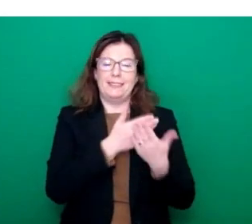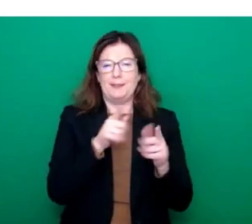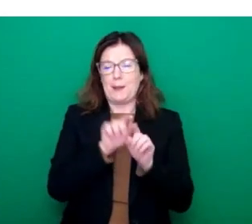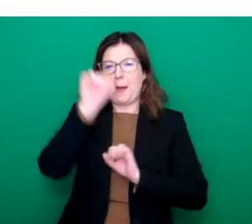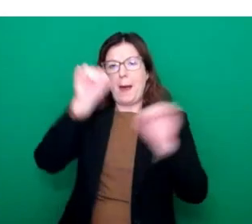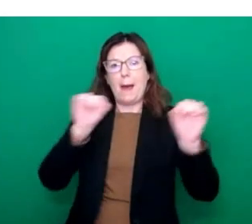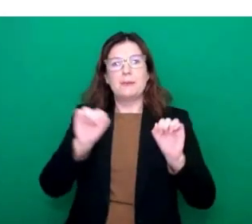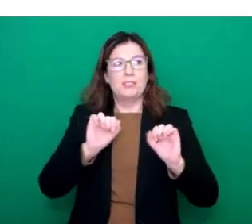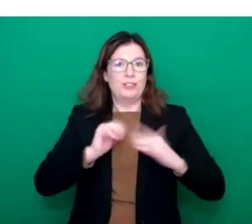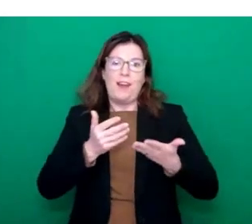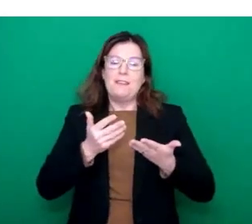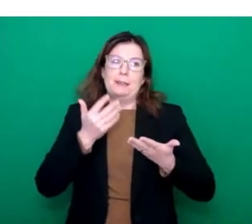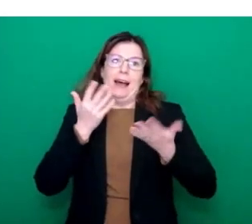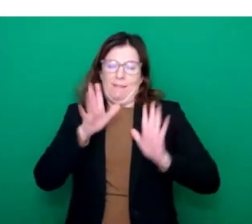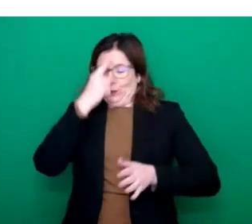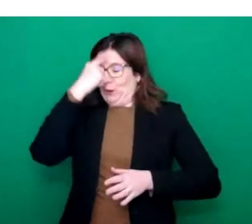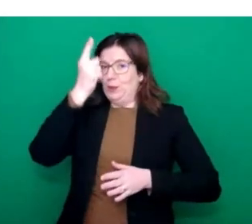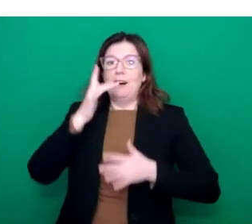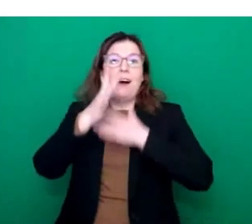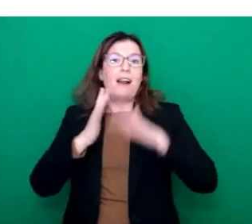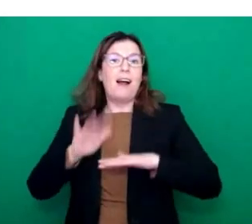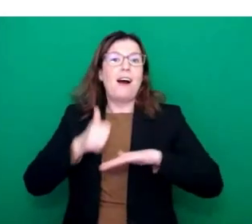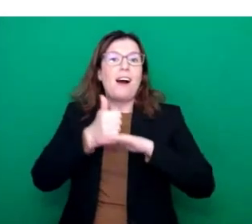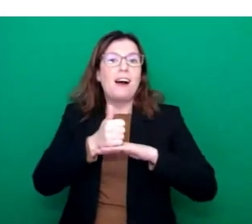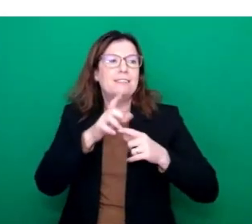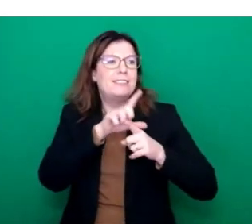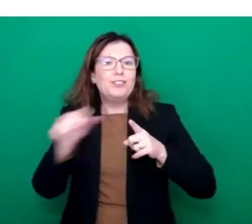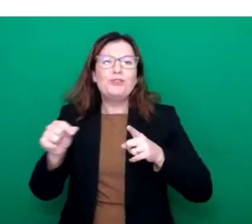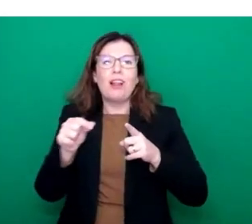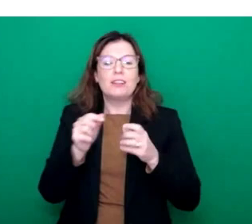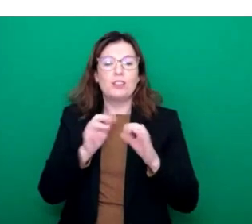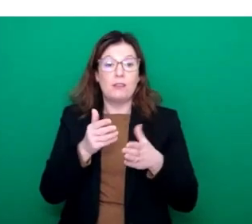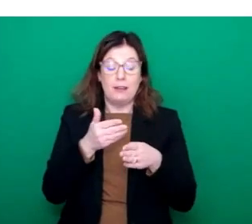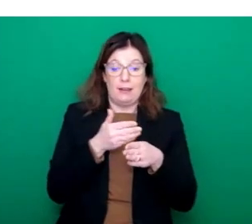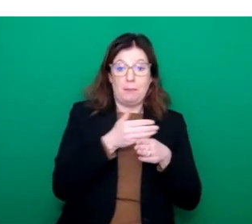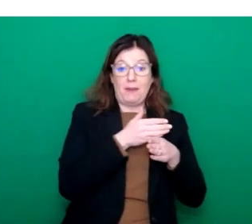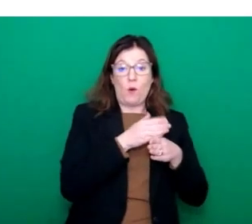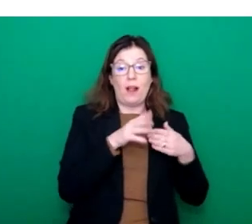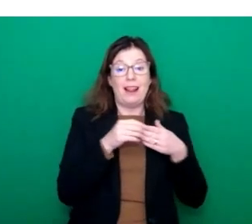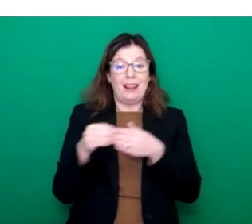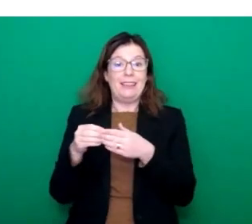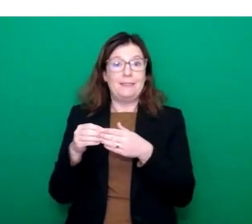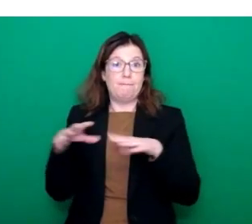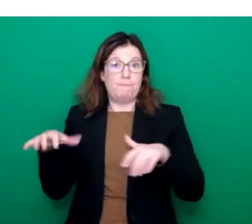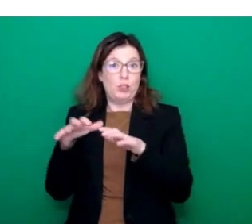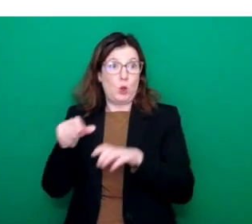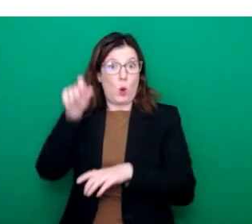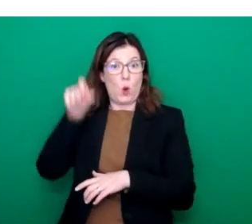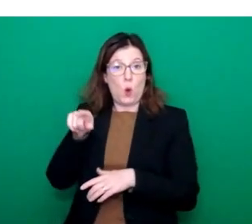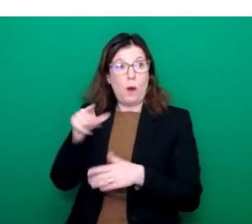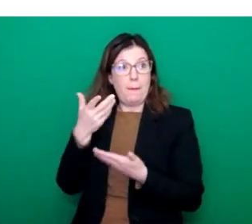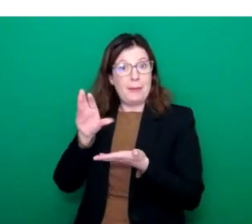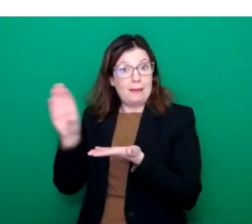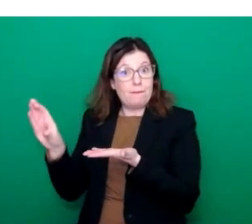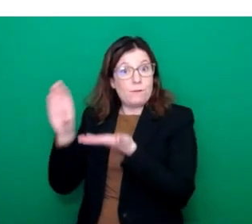digital offering and resources. And just at the beginning of the pandemic, our lead physio was lucky enough to secure some funding for